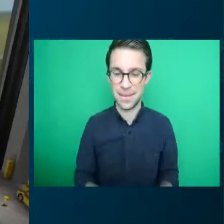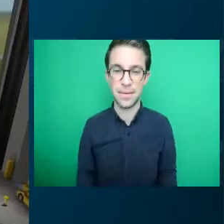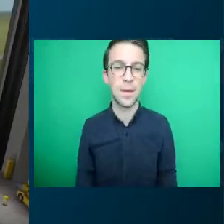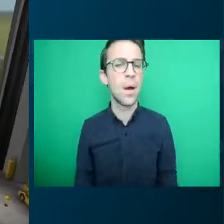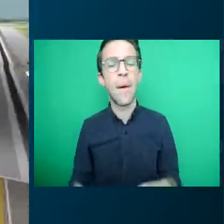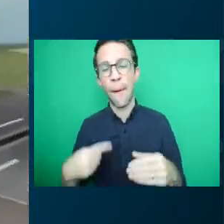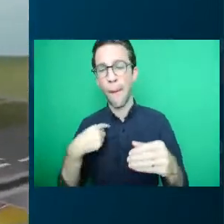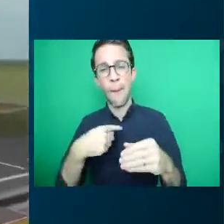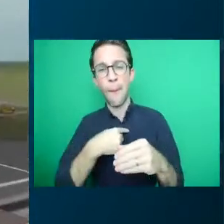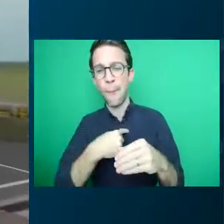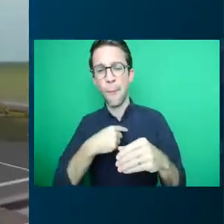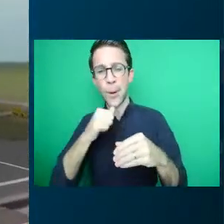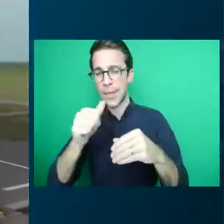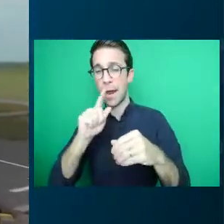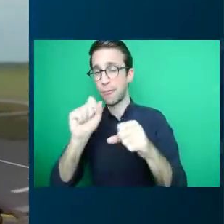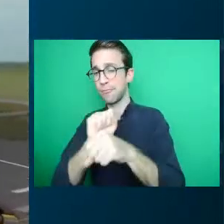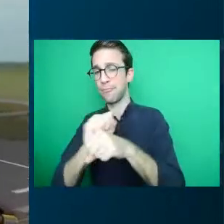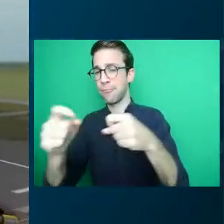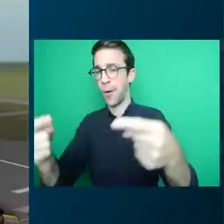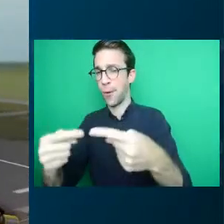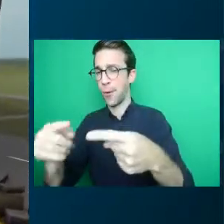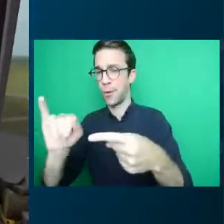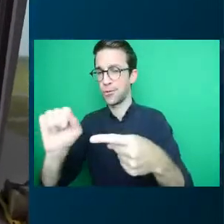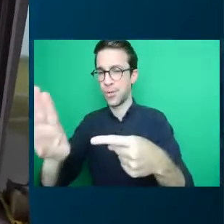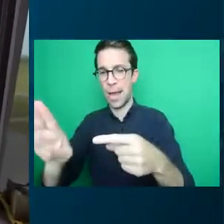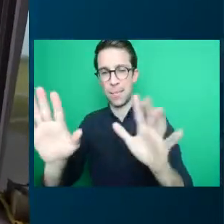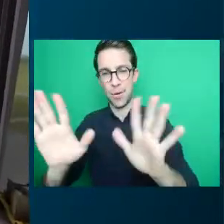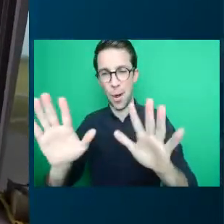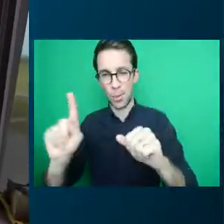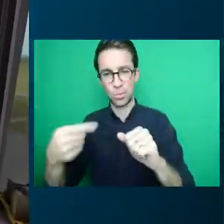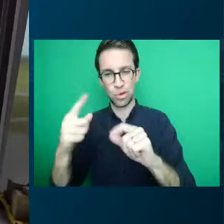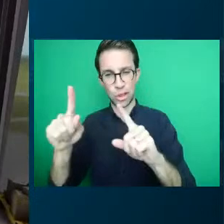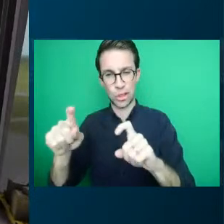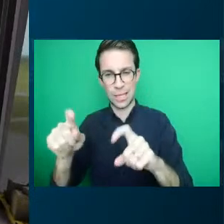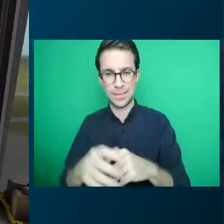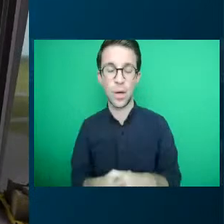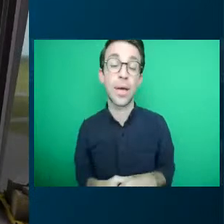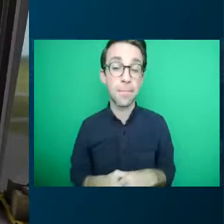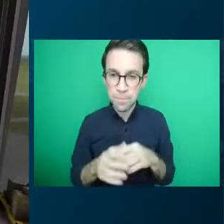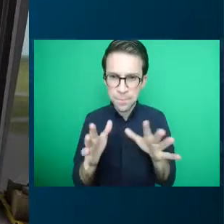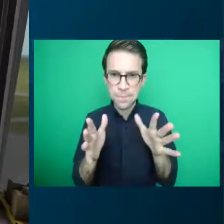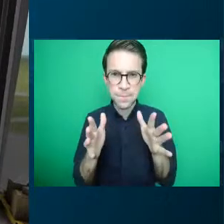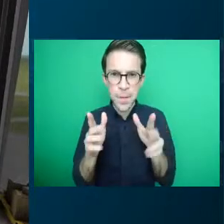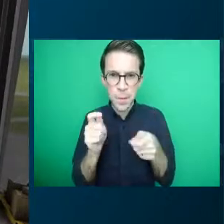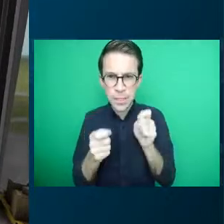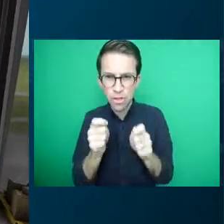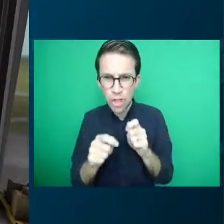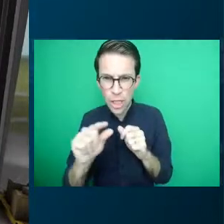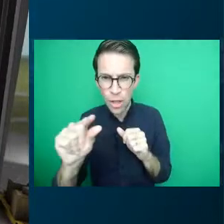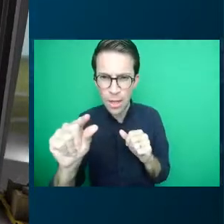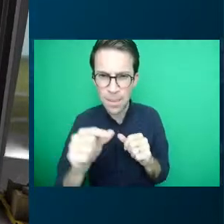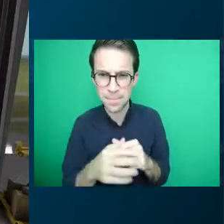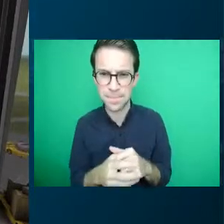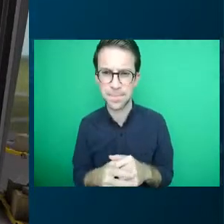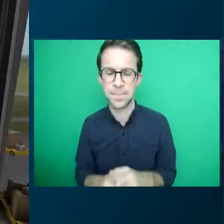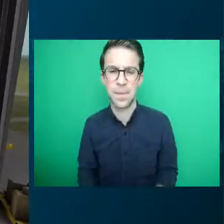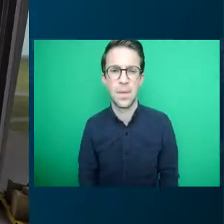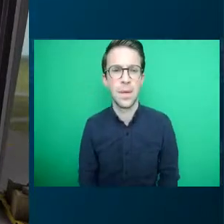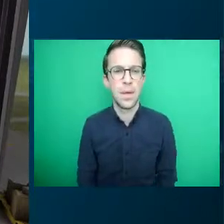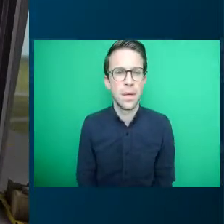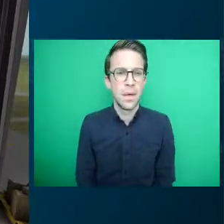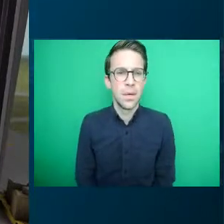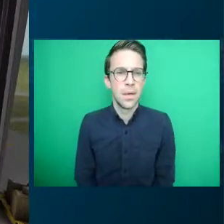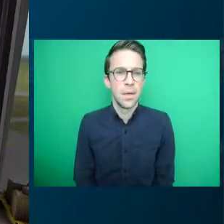at all. We actually just had him figure out that wasn't enough fuel in the simulator. Let's go and change this around a little bit. So we'll take all that off. Let's put